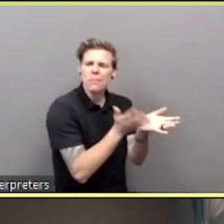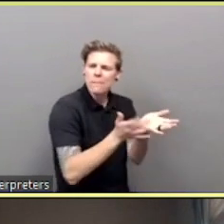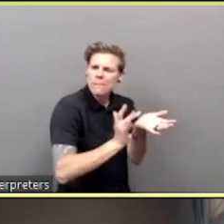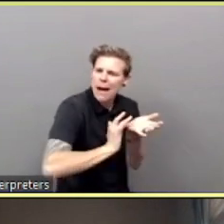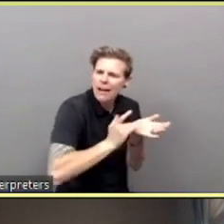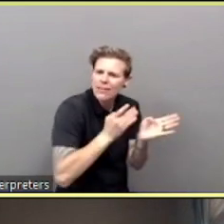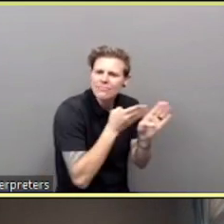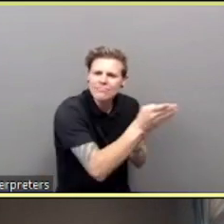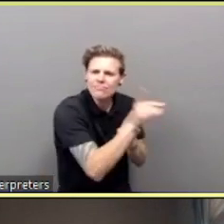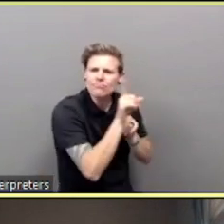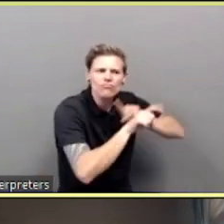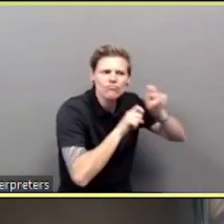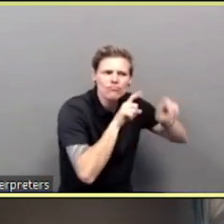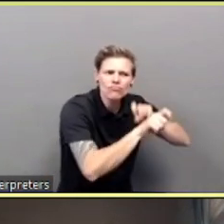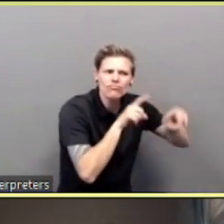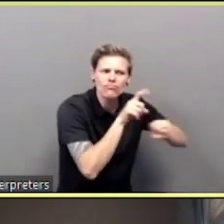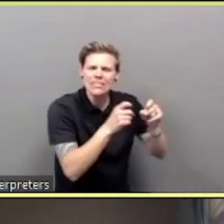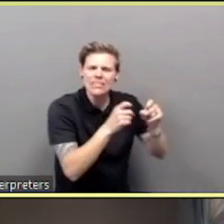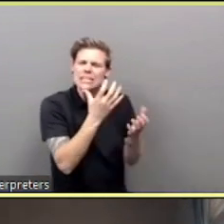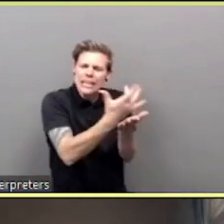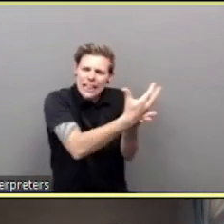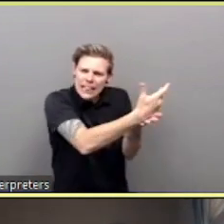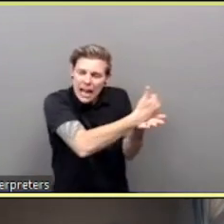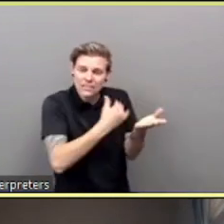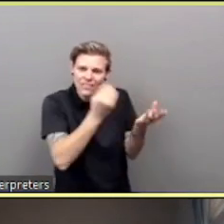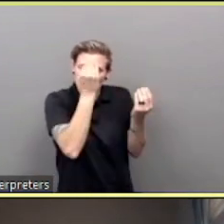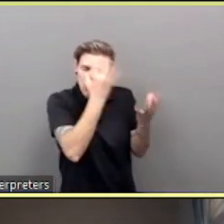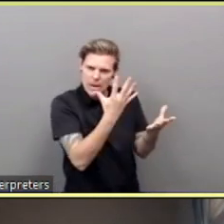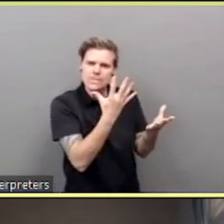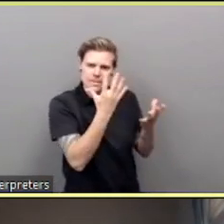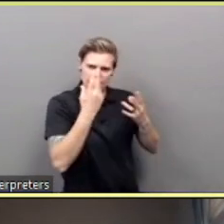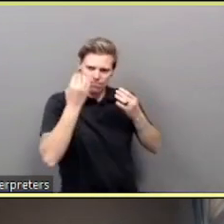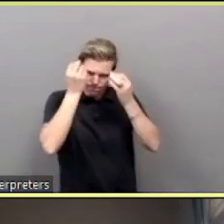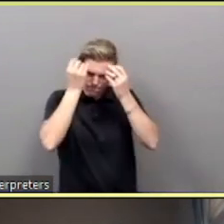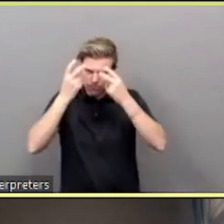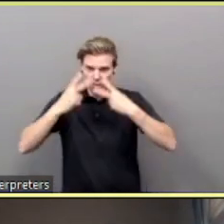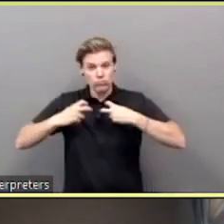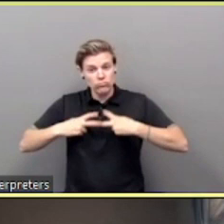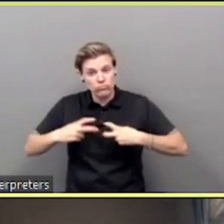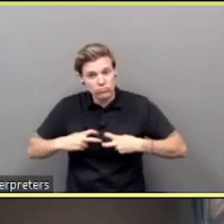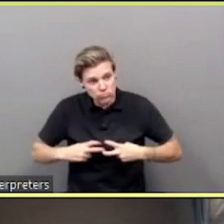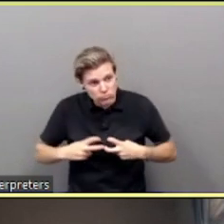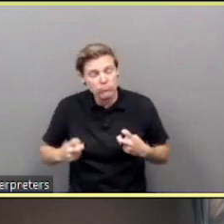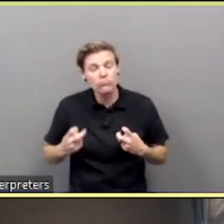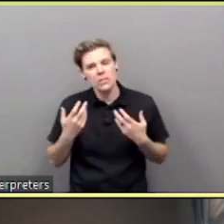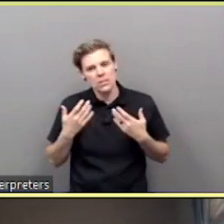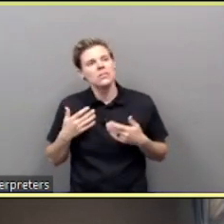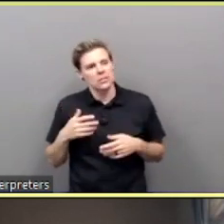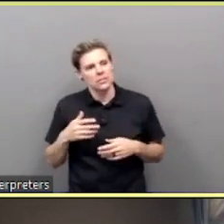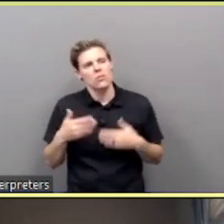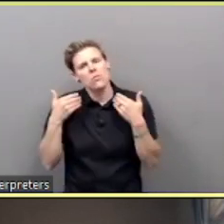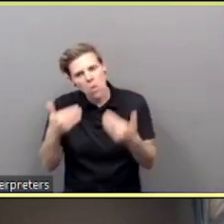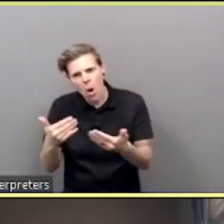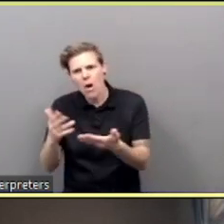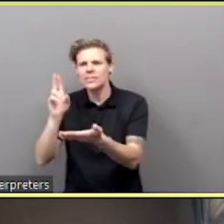on vaccine questions you may have. And once again, sign up for the vaccine at